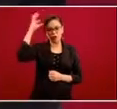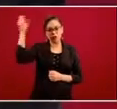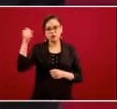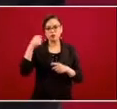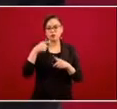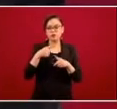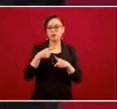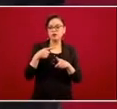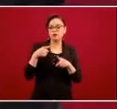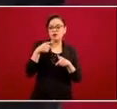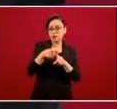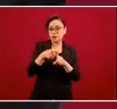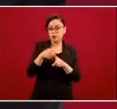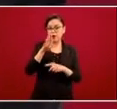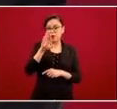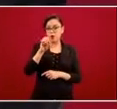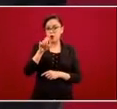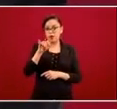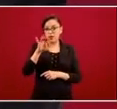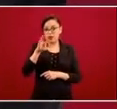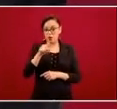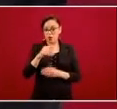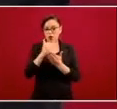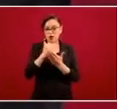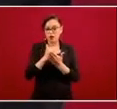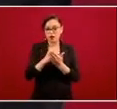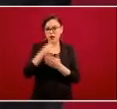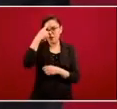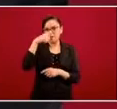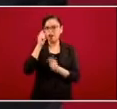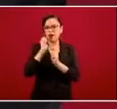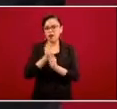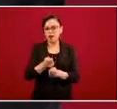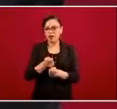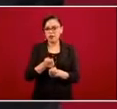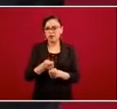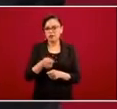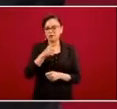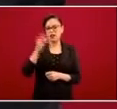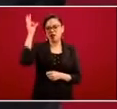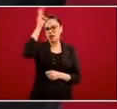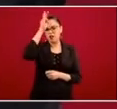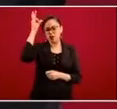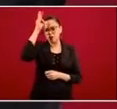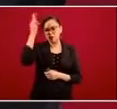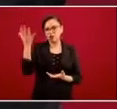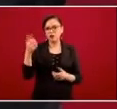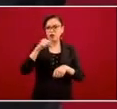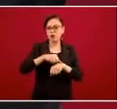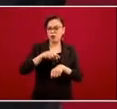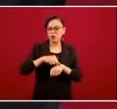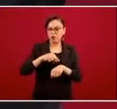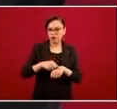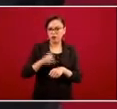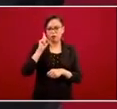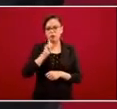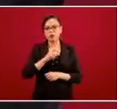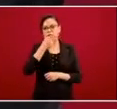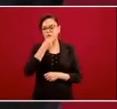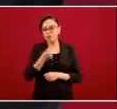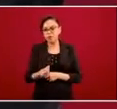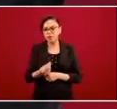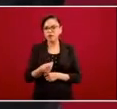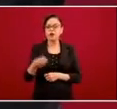Because this set of guidelines cannot be implemented only through legal concerns, we also have had